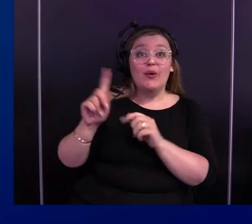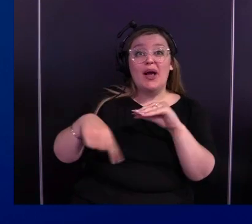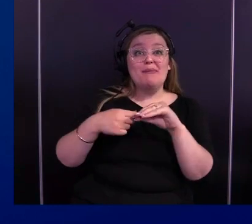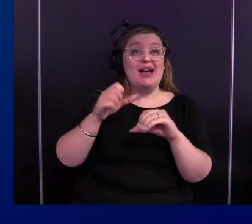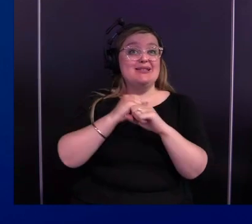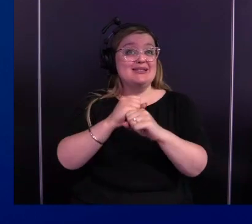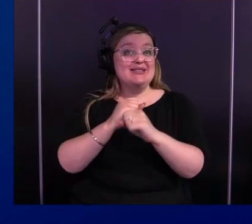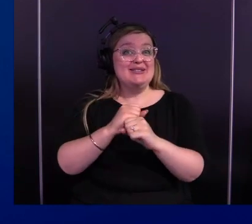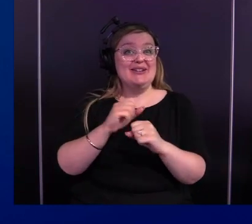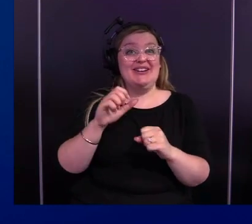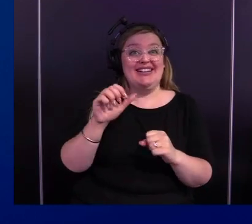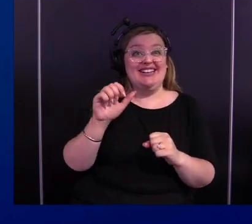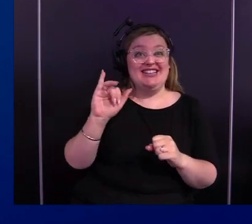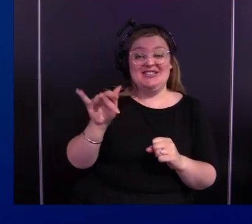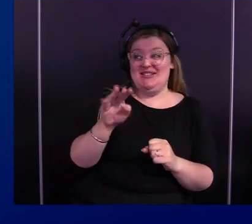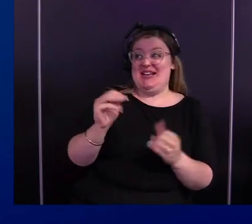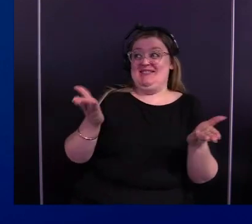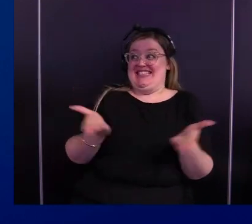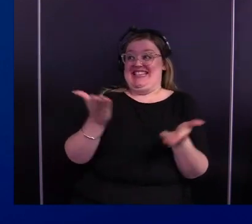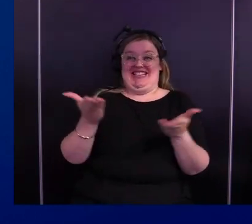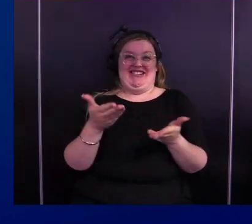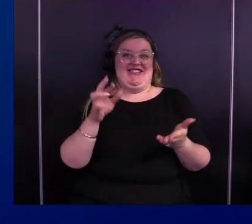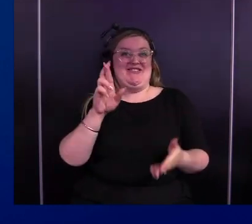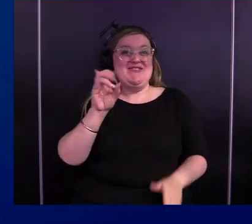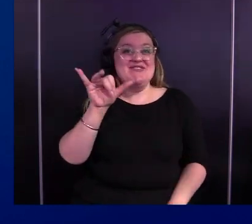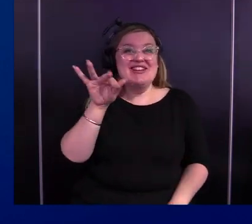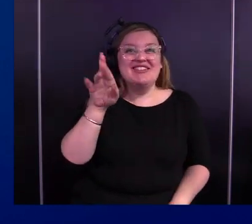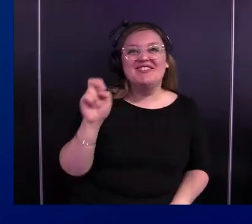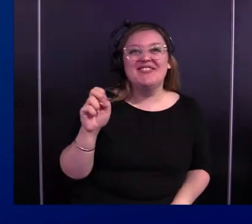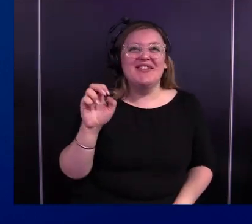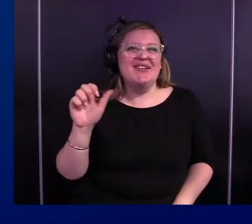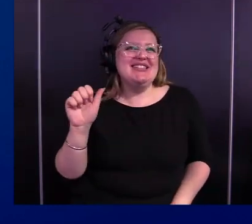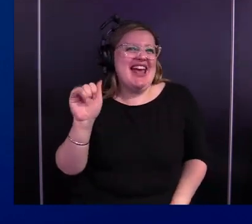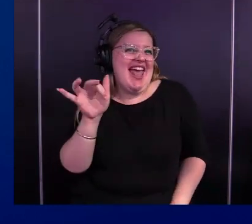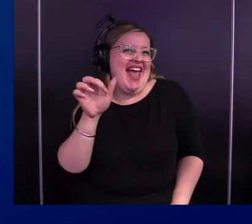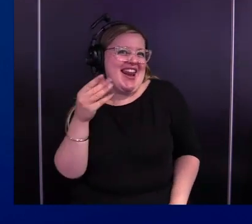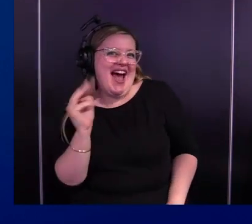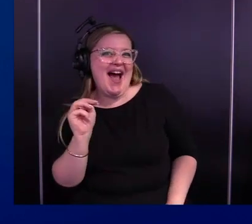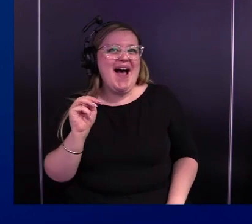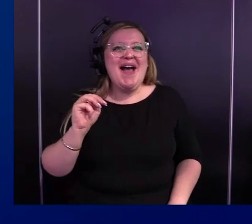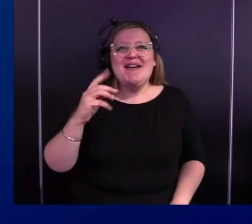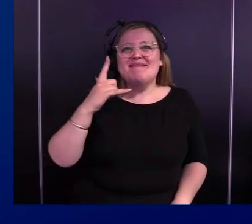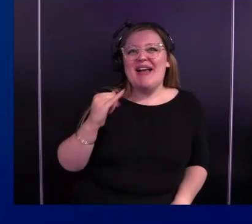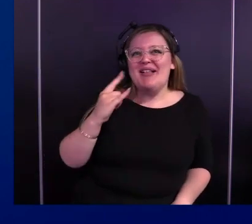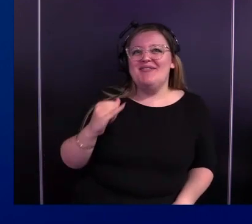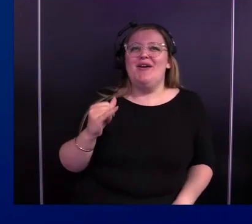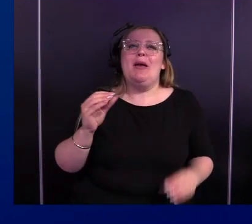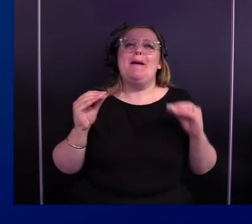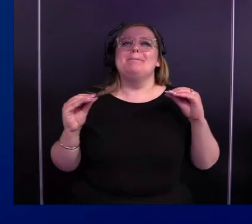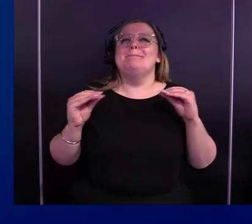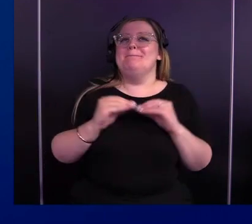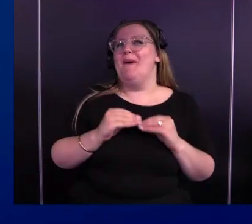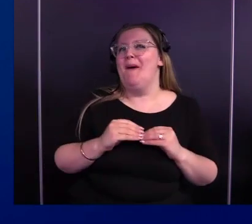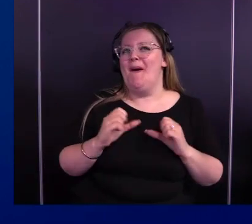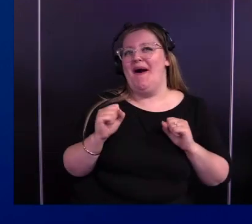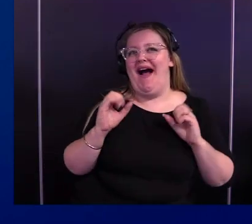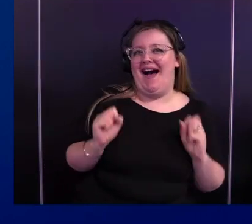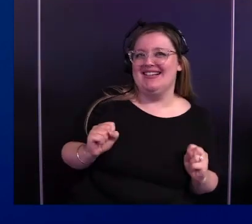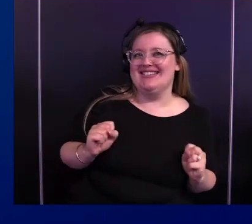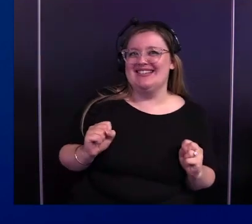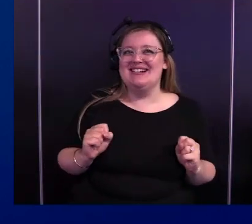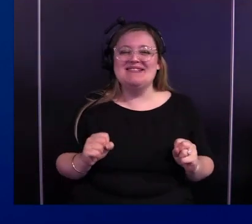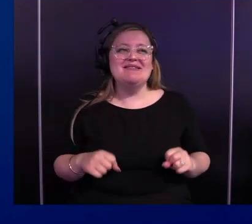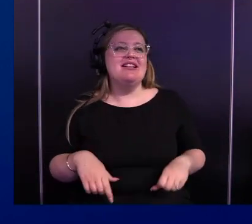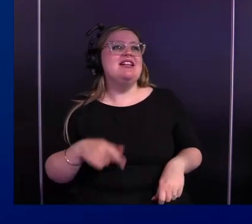23 in Anaheim, California, even more awesomer. I did that intentionally. More awesomer. Yeah, yeah. Oh, you know what? I'm watching the chat right now, and I see our